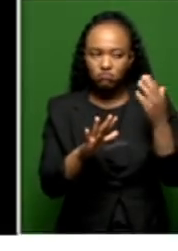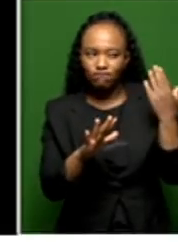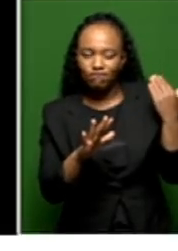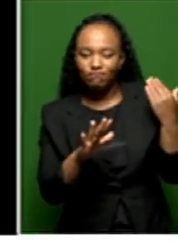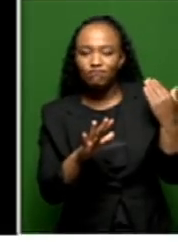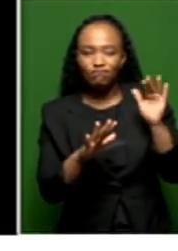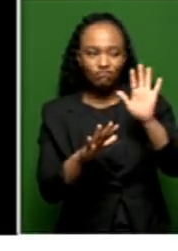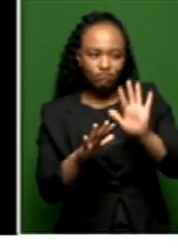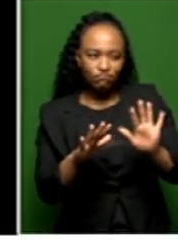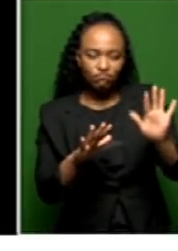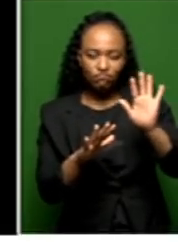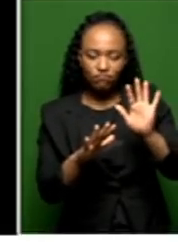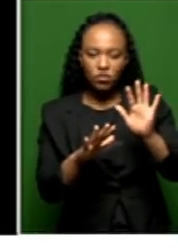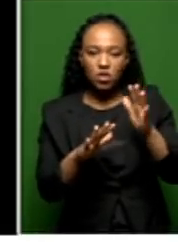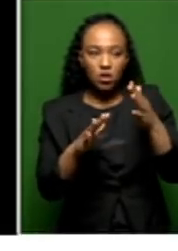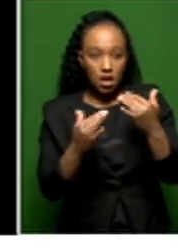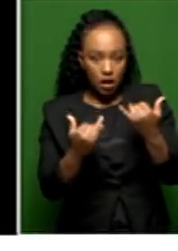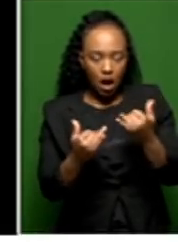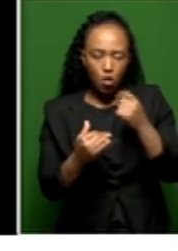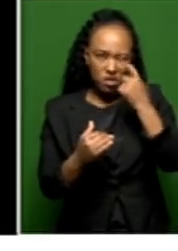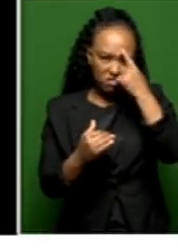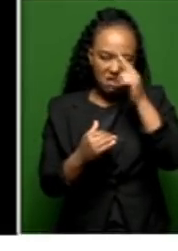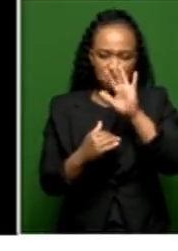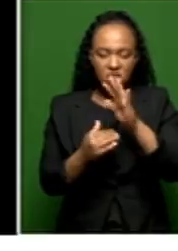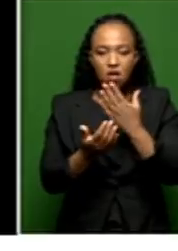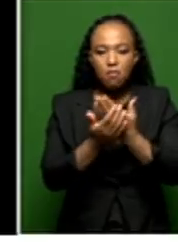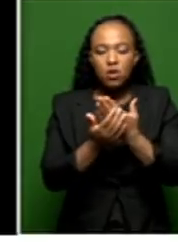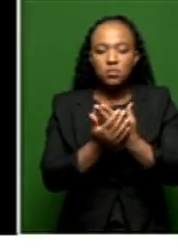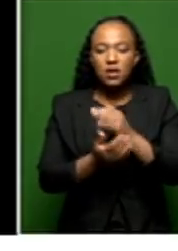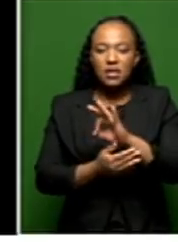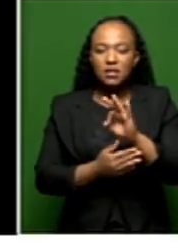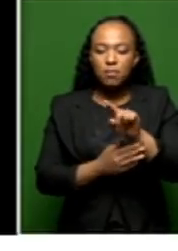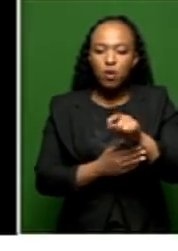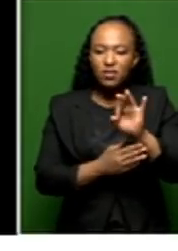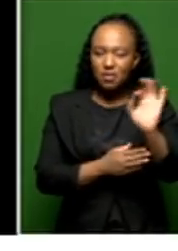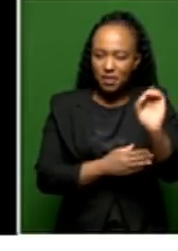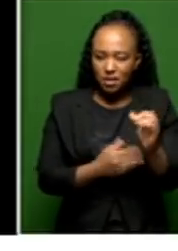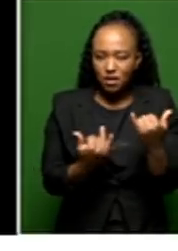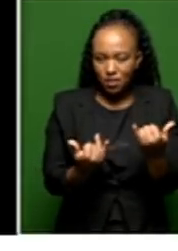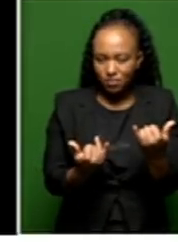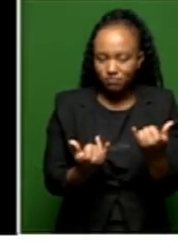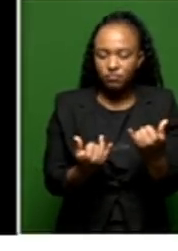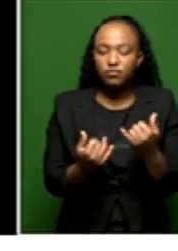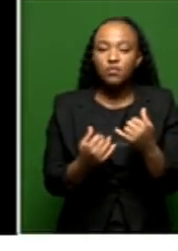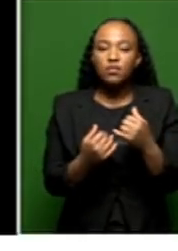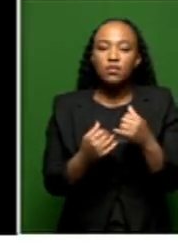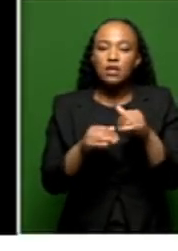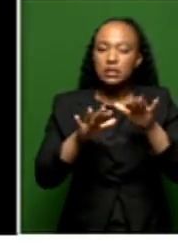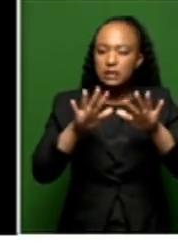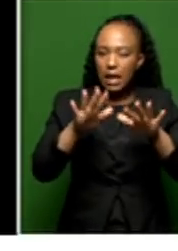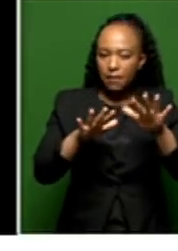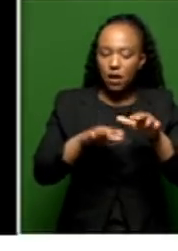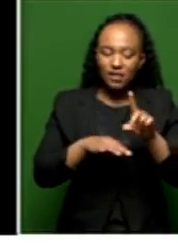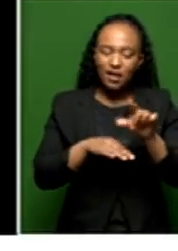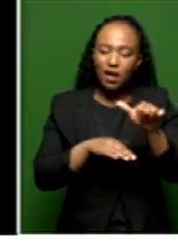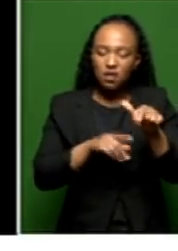We are projecting that they would end up with 33.3%. and also very similar to